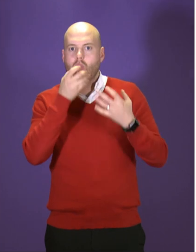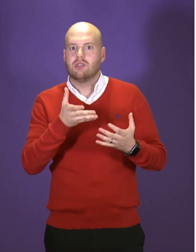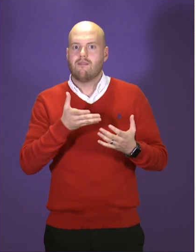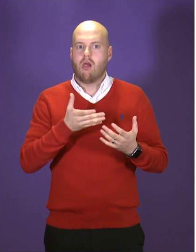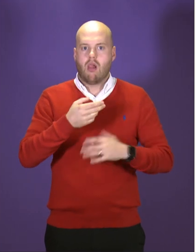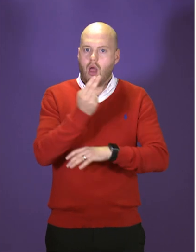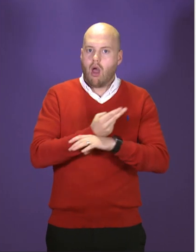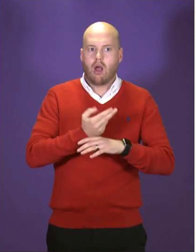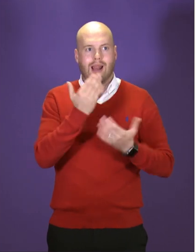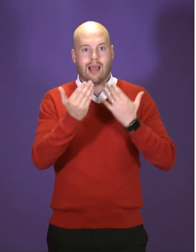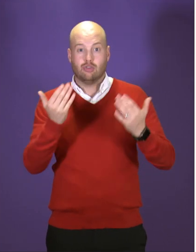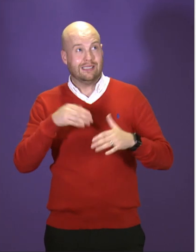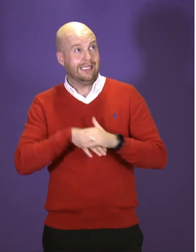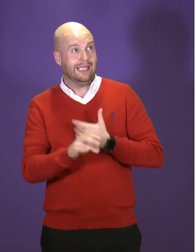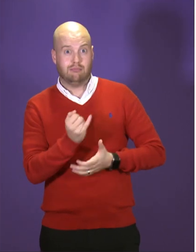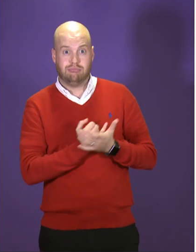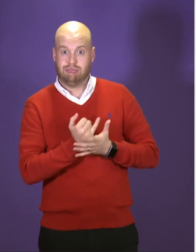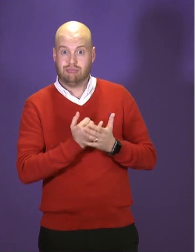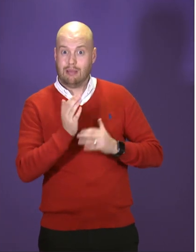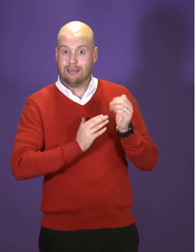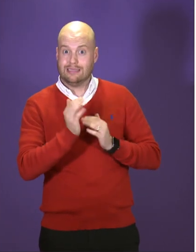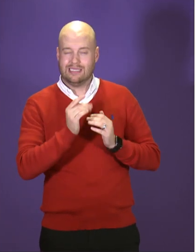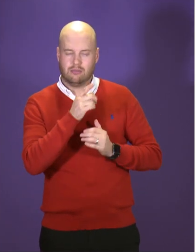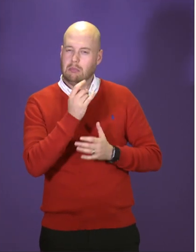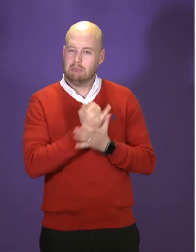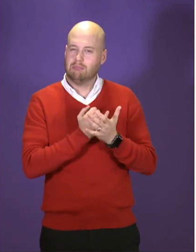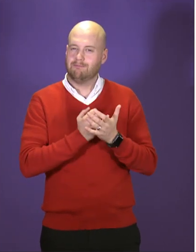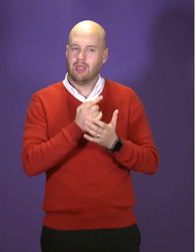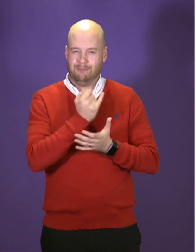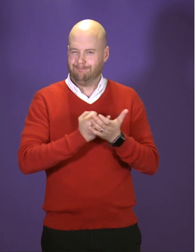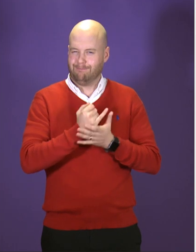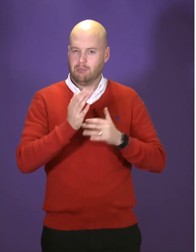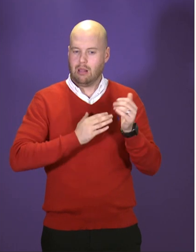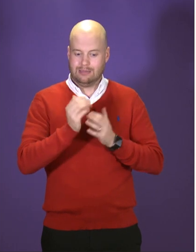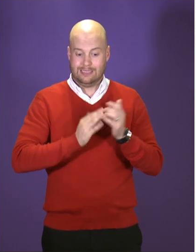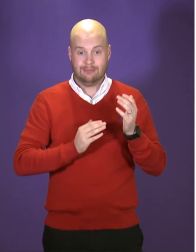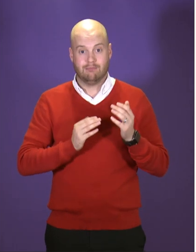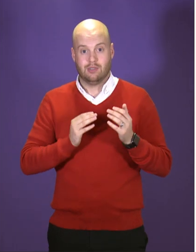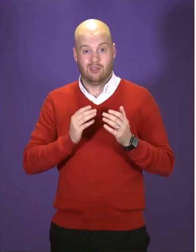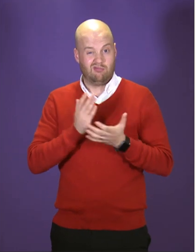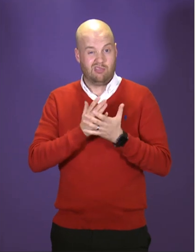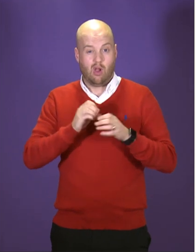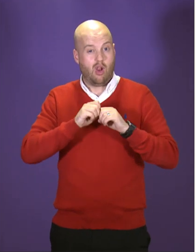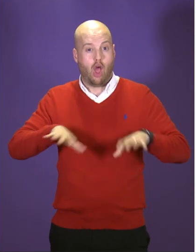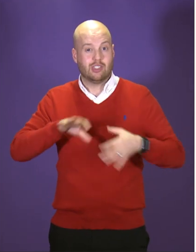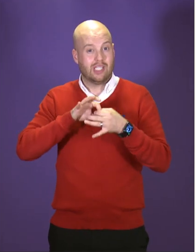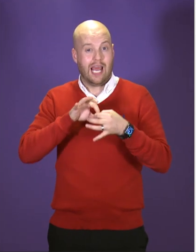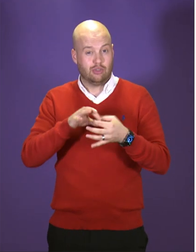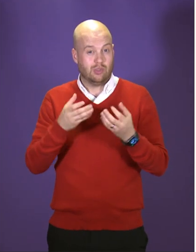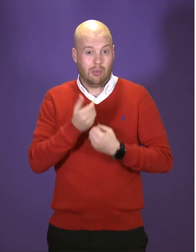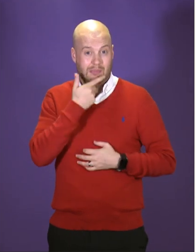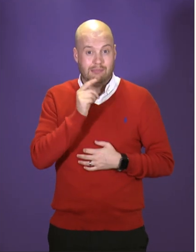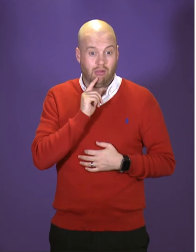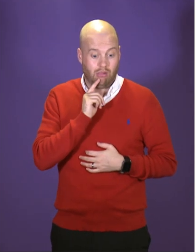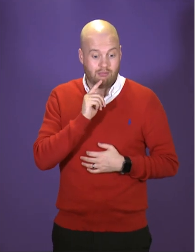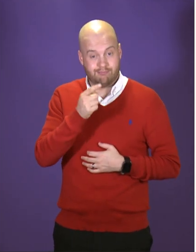building that had lost its connection to people. So this building, not a very attractive face to its local